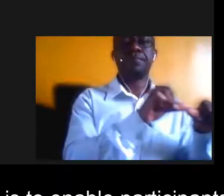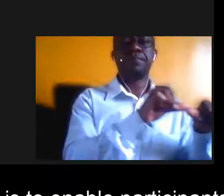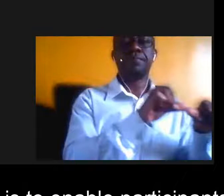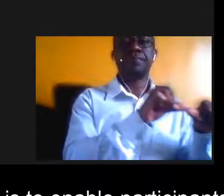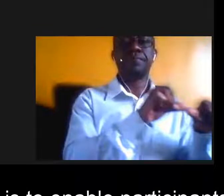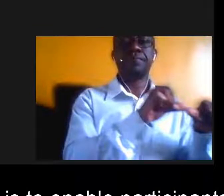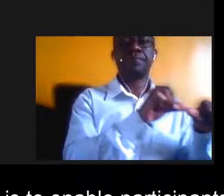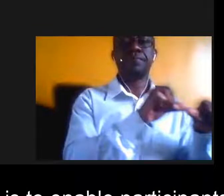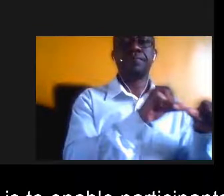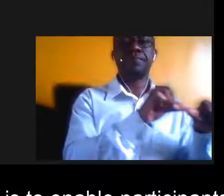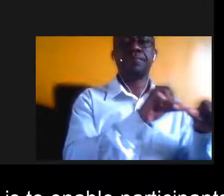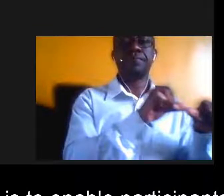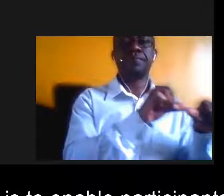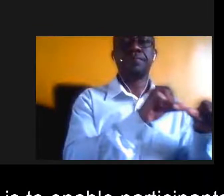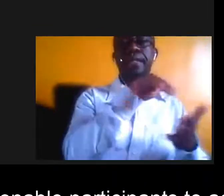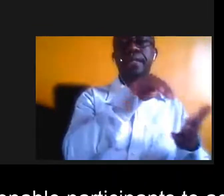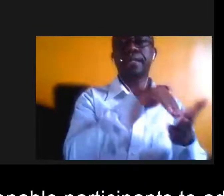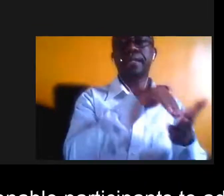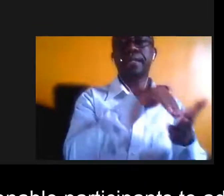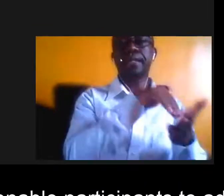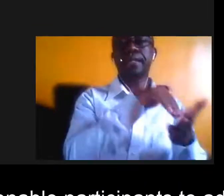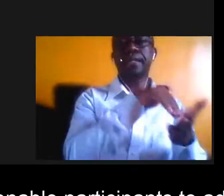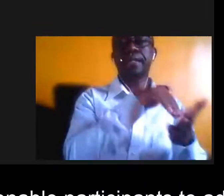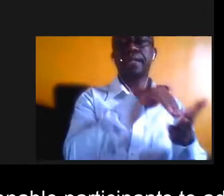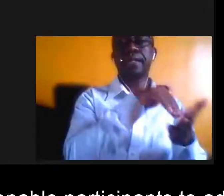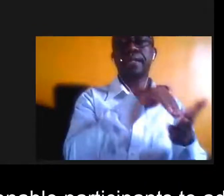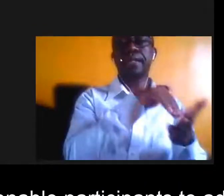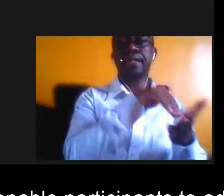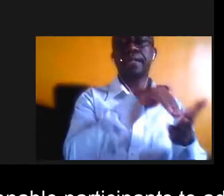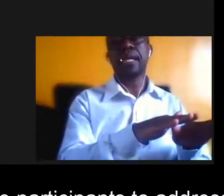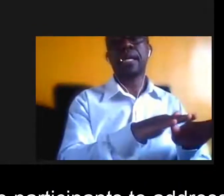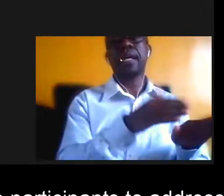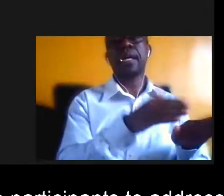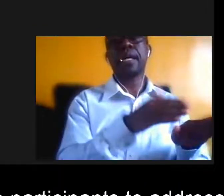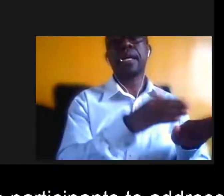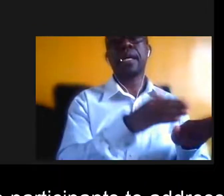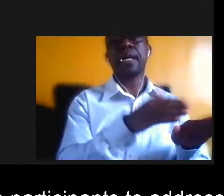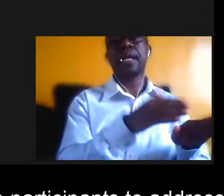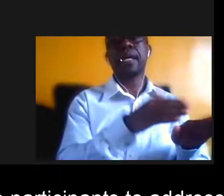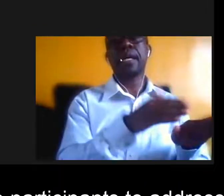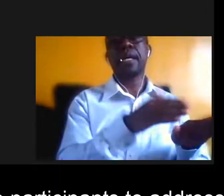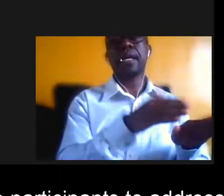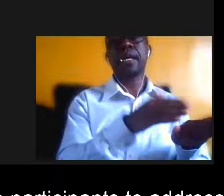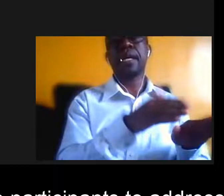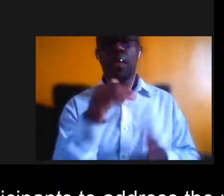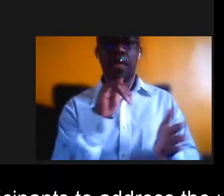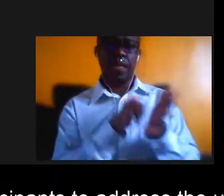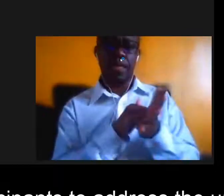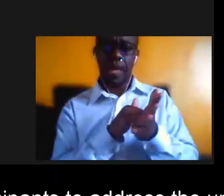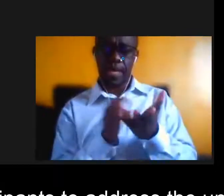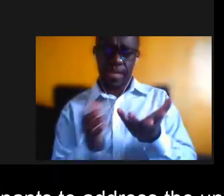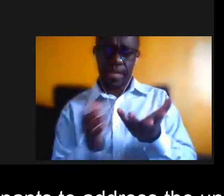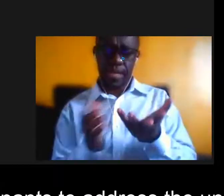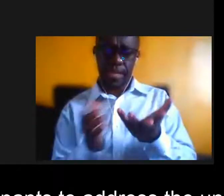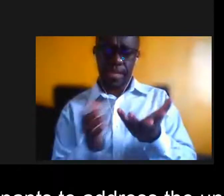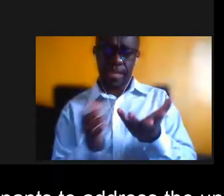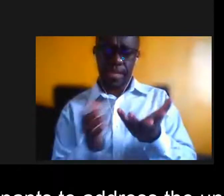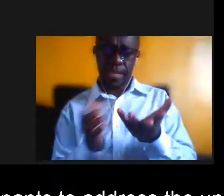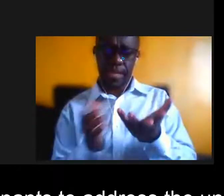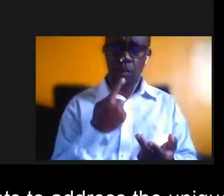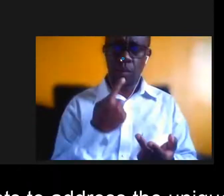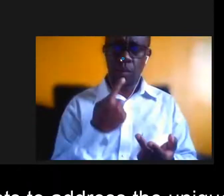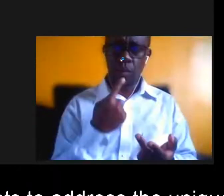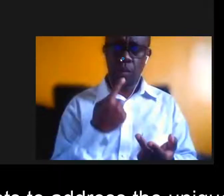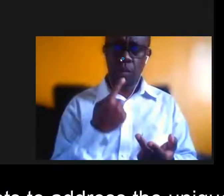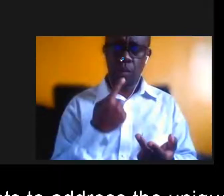transitional centers on their way back home. That's so over 180 children in Kampala alone. That's the capital city,